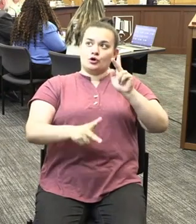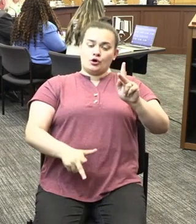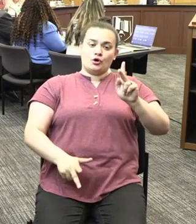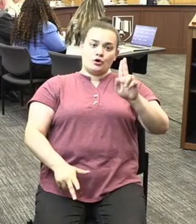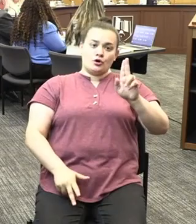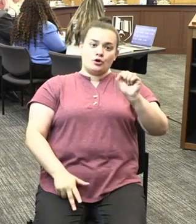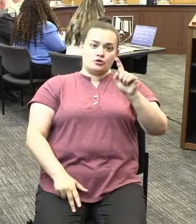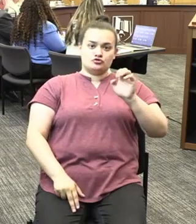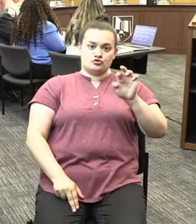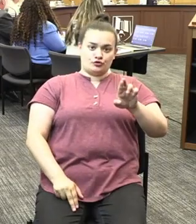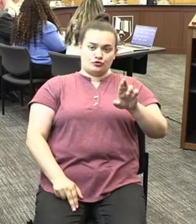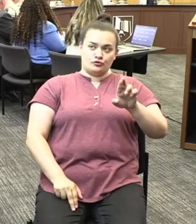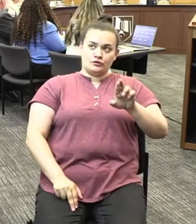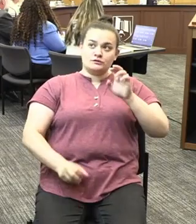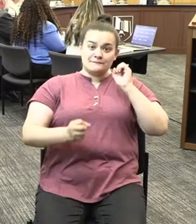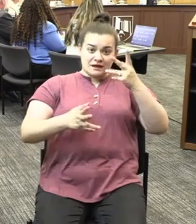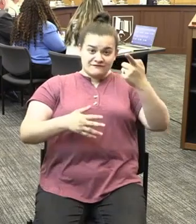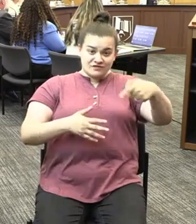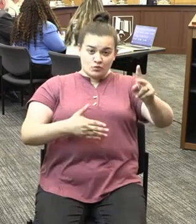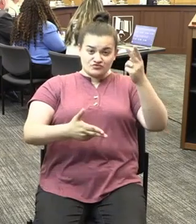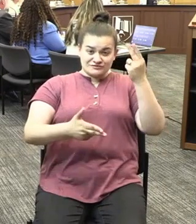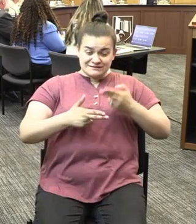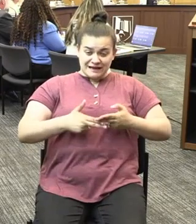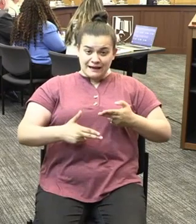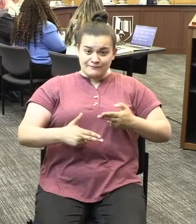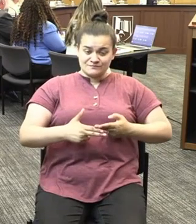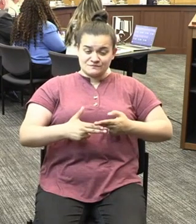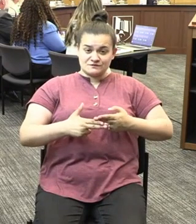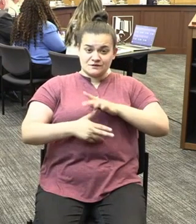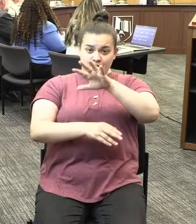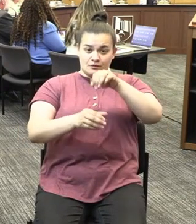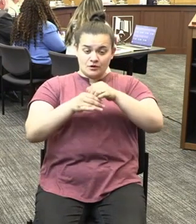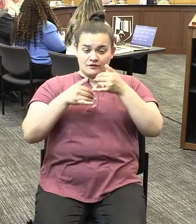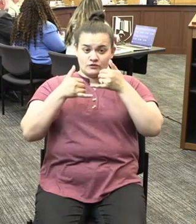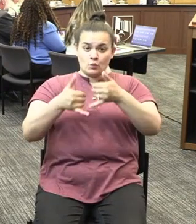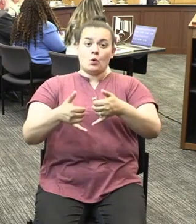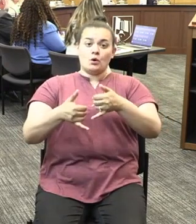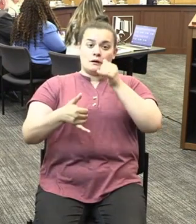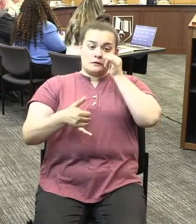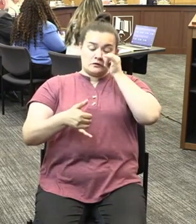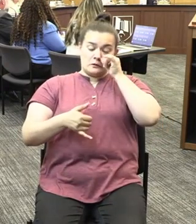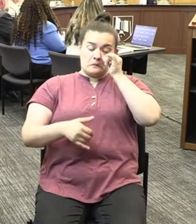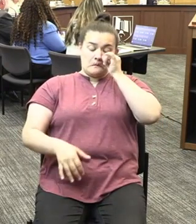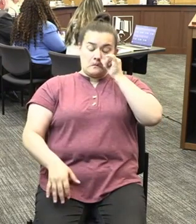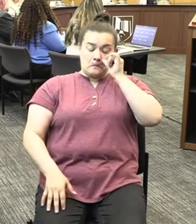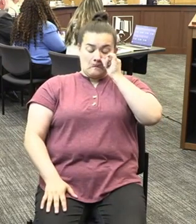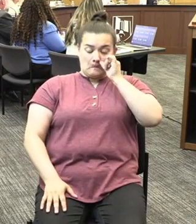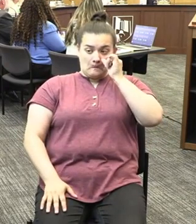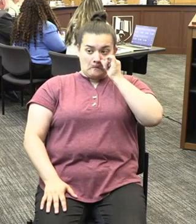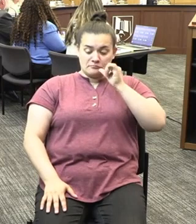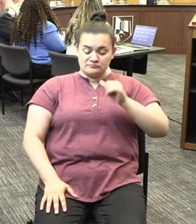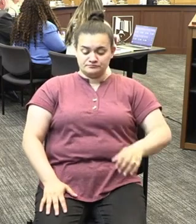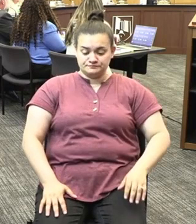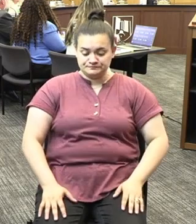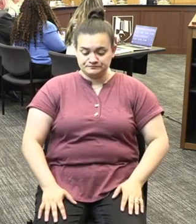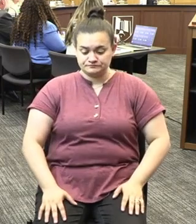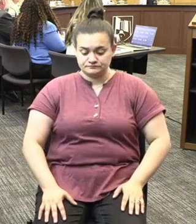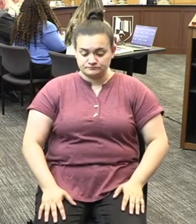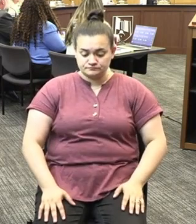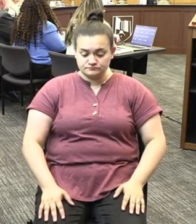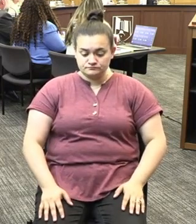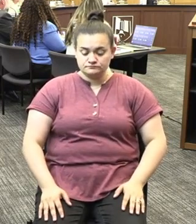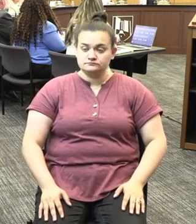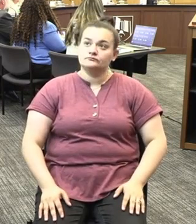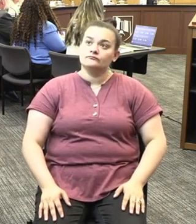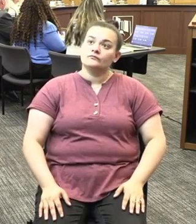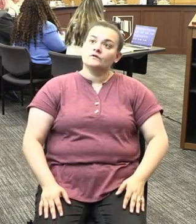lot of that, those names that are part of the awards we give out at Night of Stars. The birth and nurturing